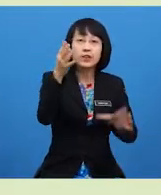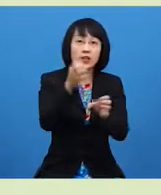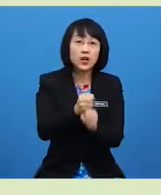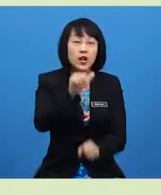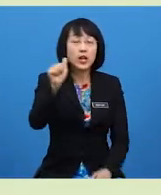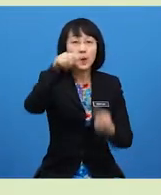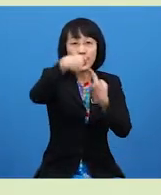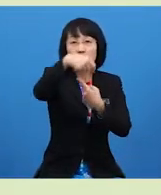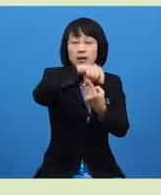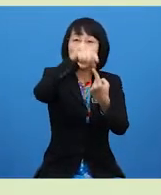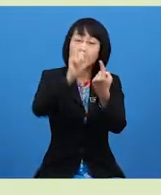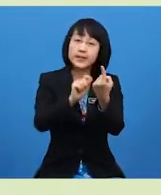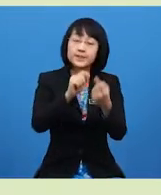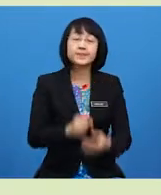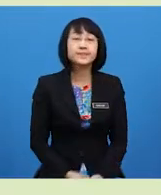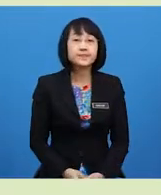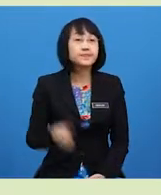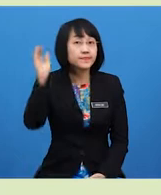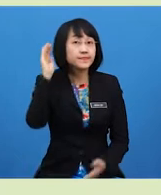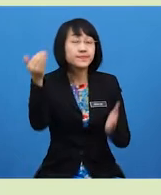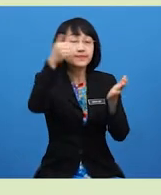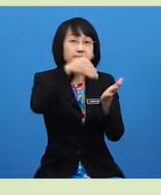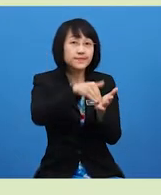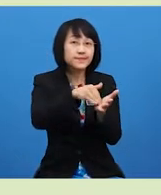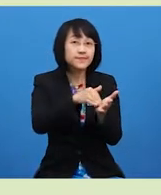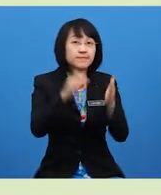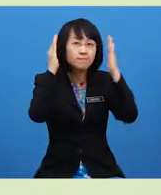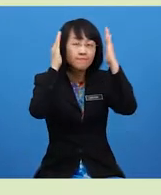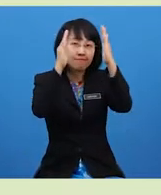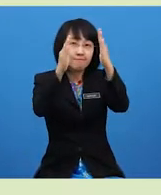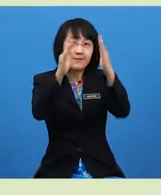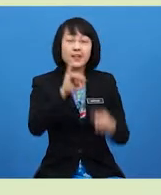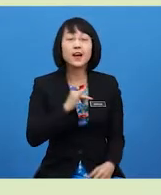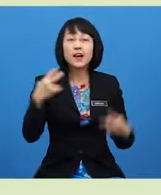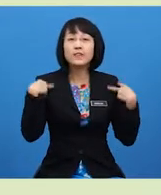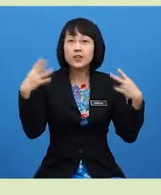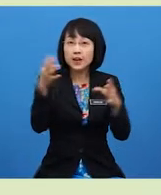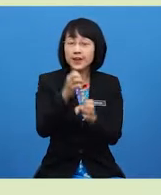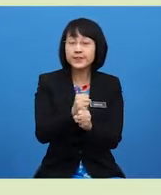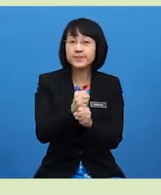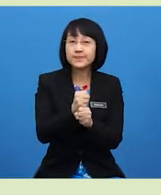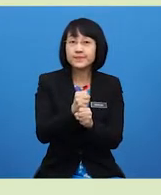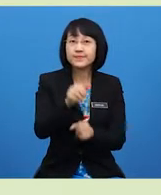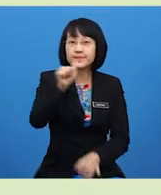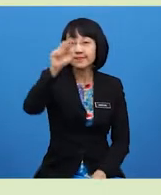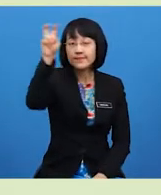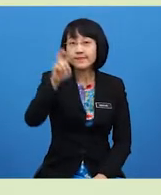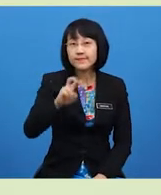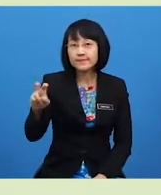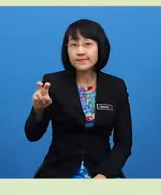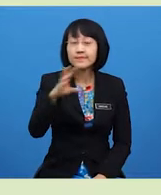a banana. Listen again. Pay attention. I've got a